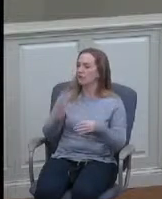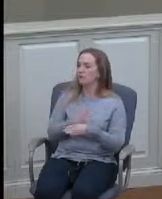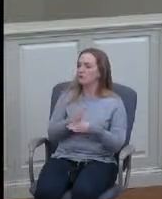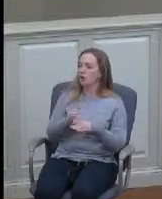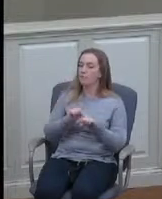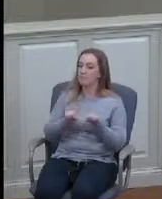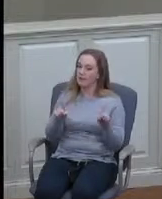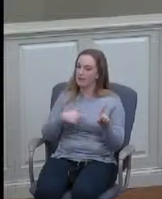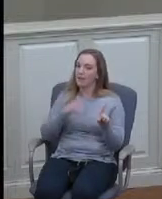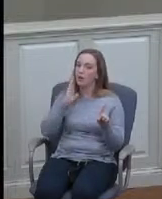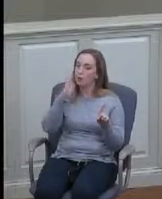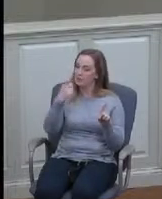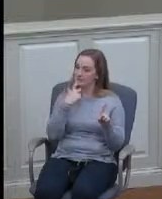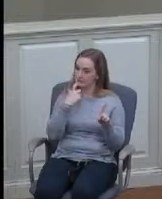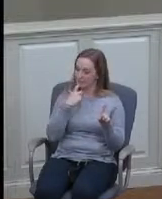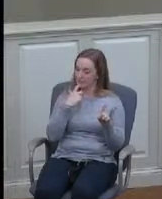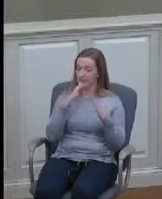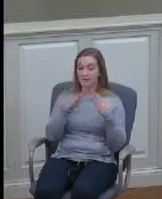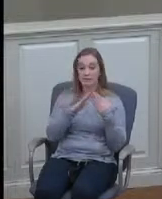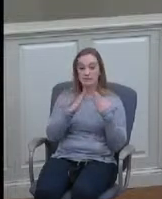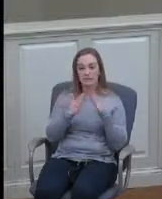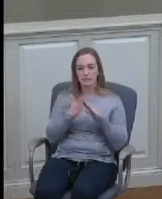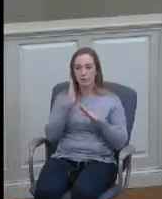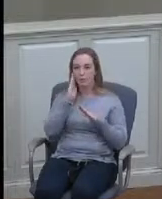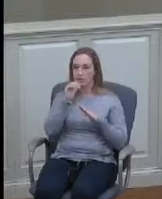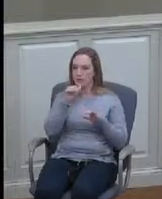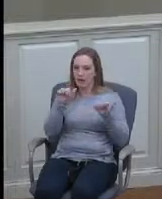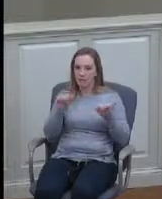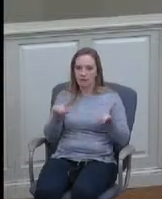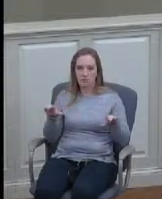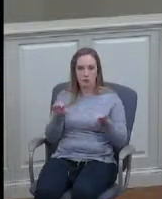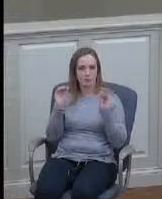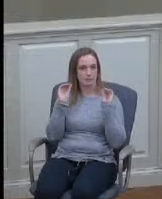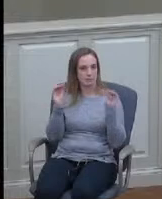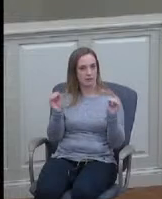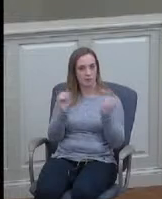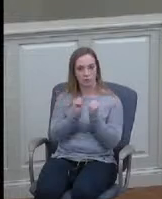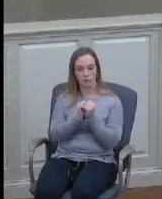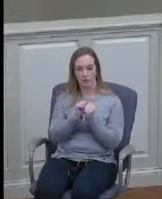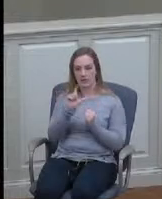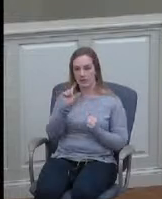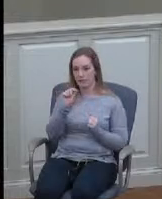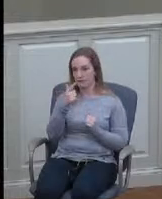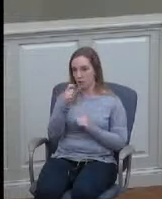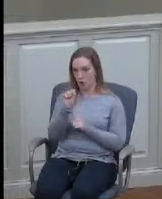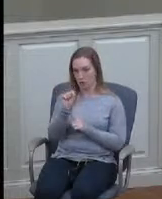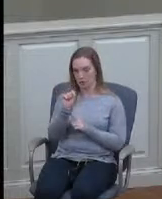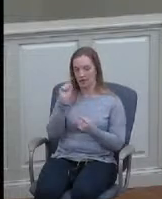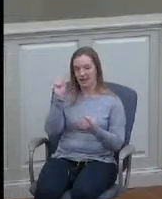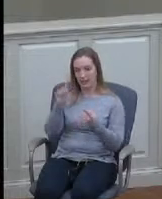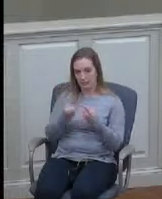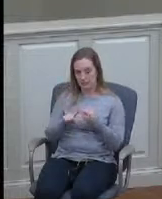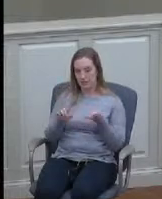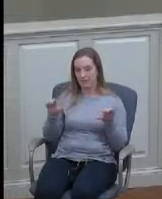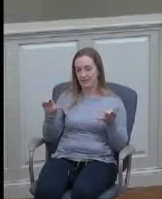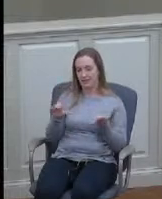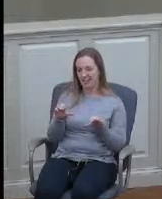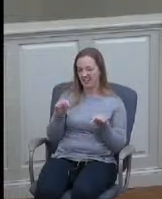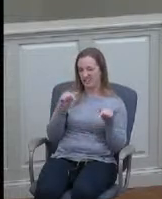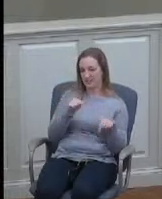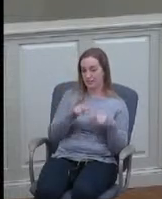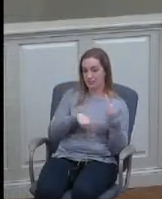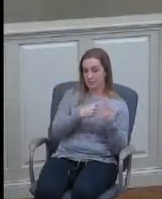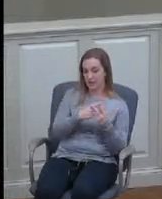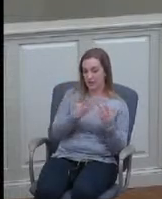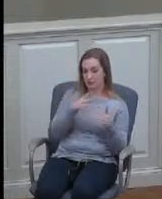will say this, that the city won't be able to do anything with those logs until an action of this sort is